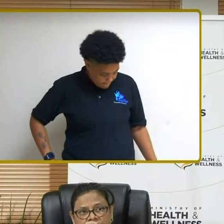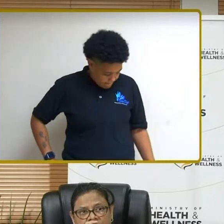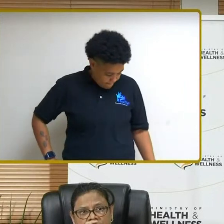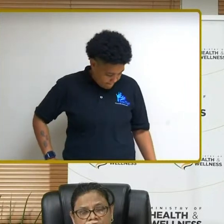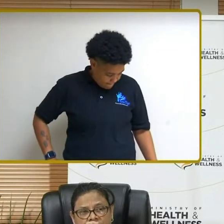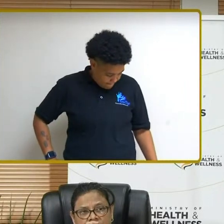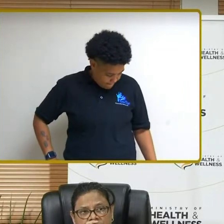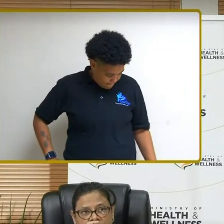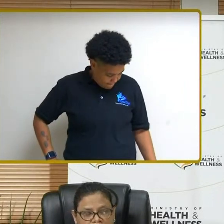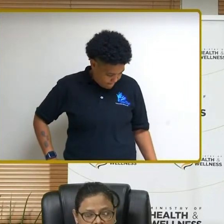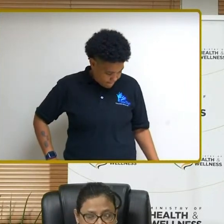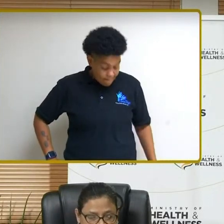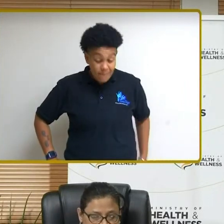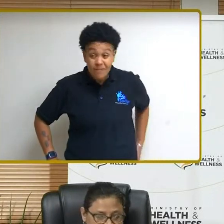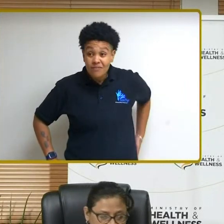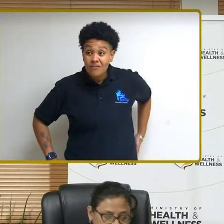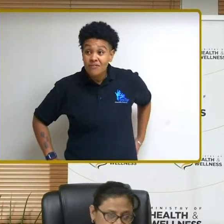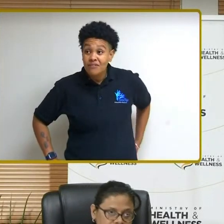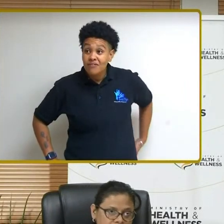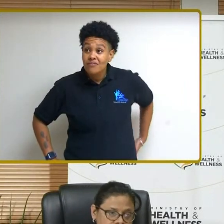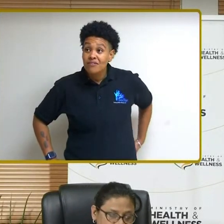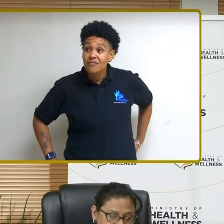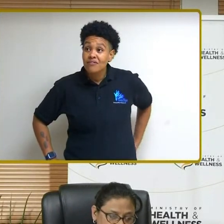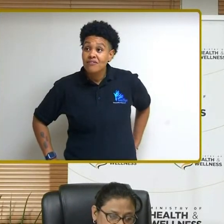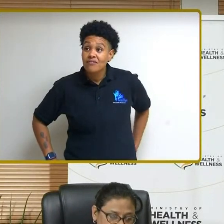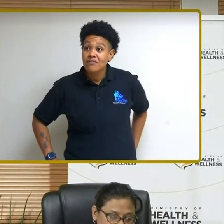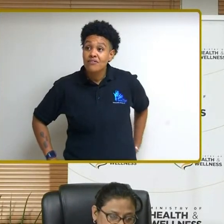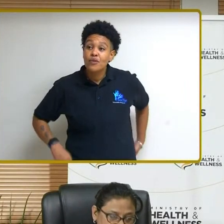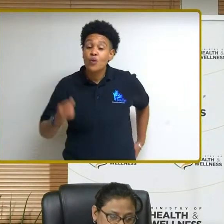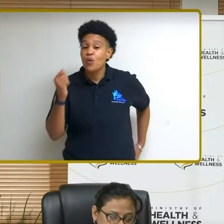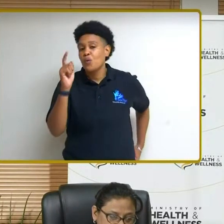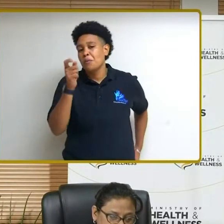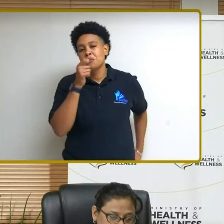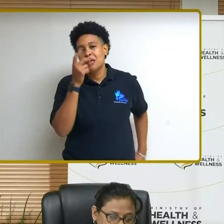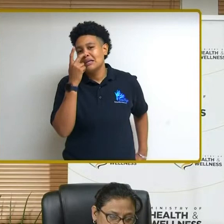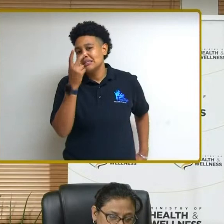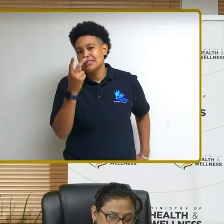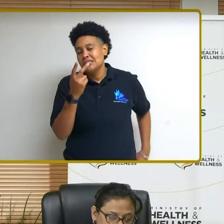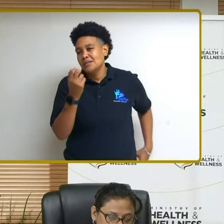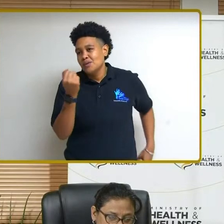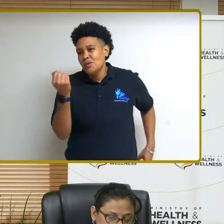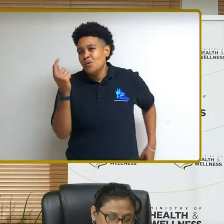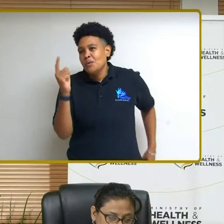Oops, I'm not seeing my service, but hold on one moment.